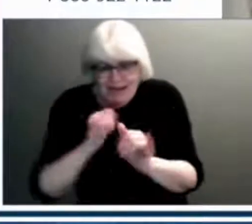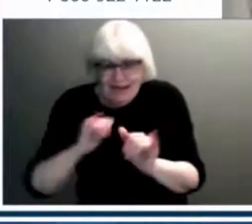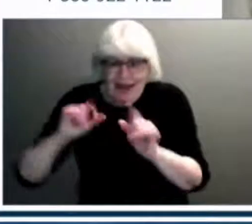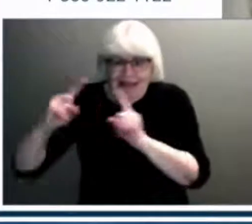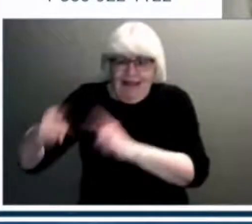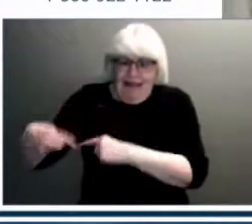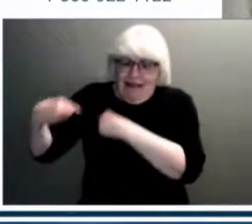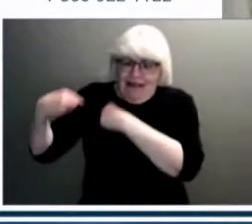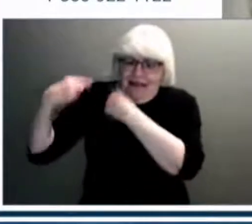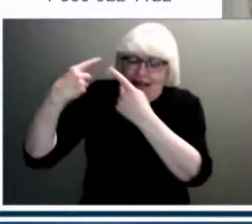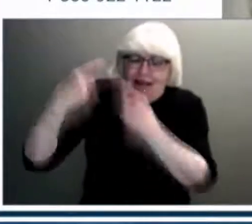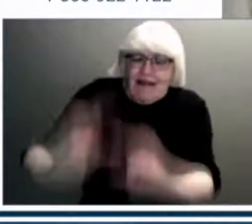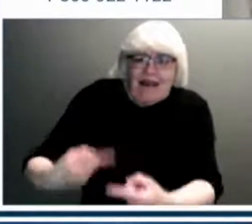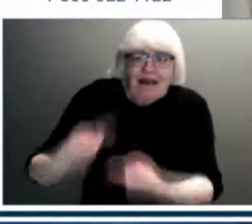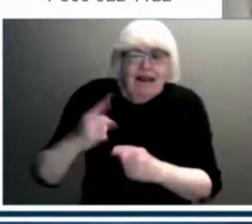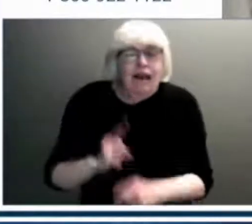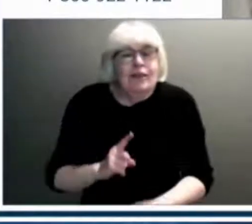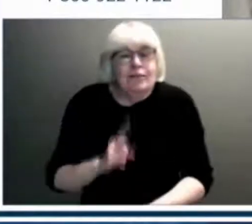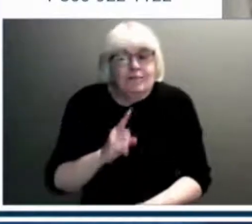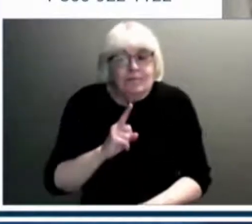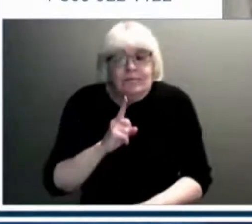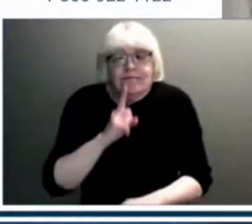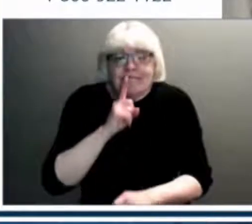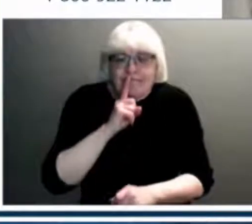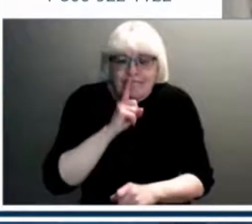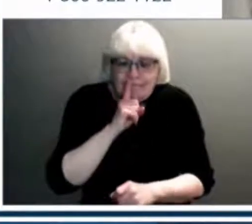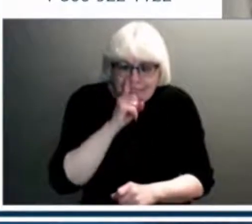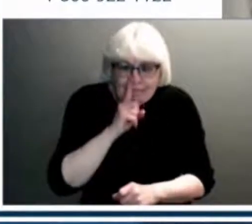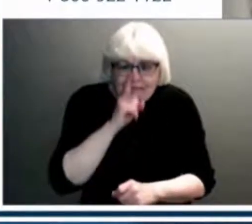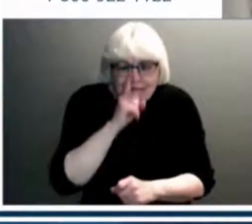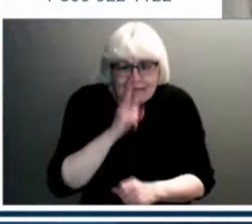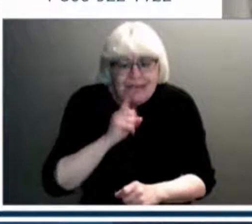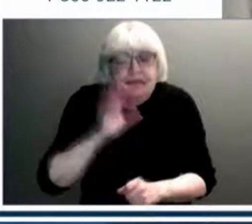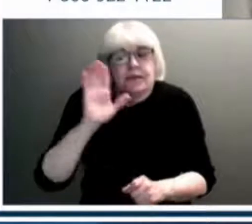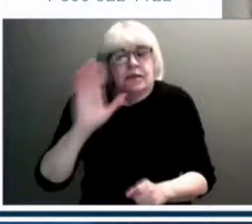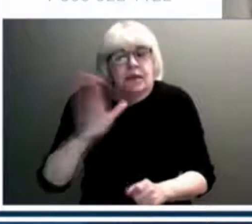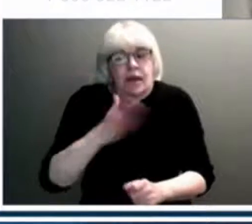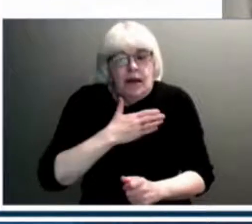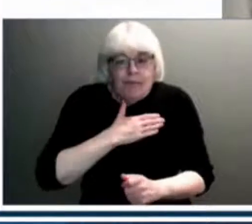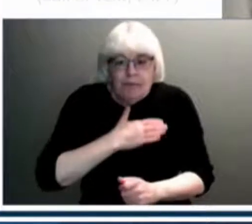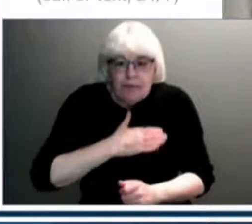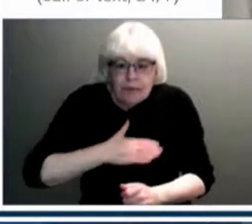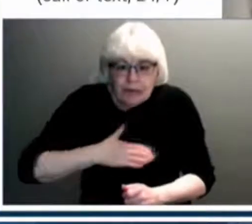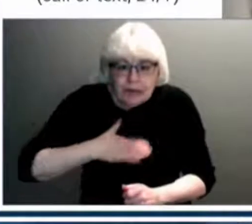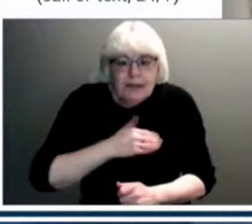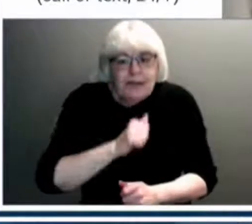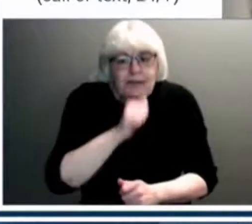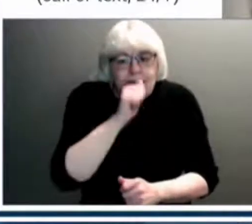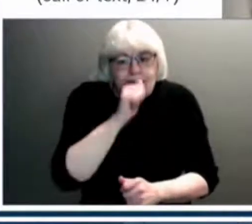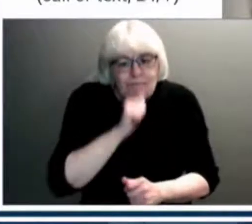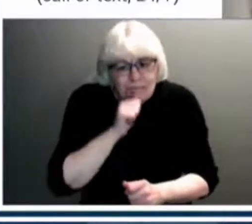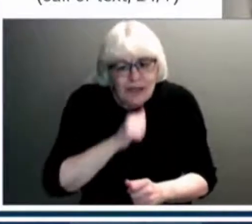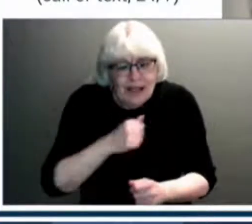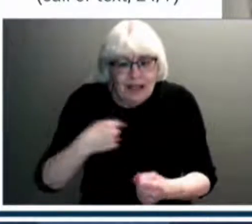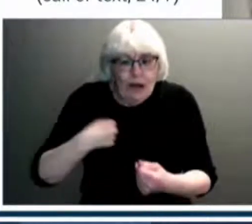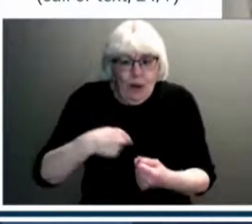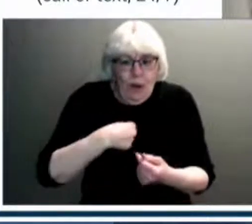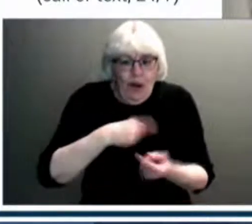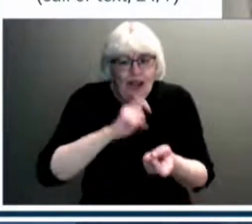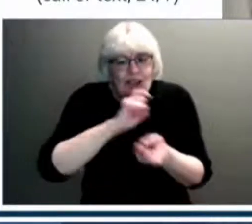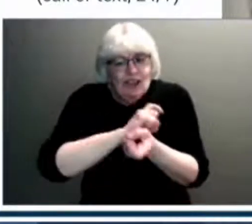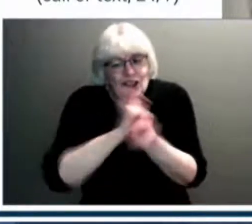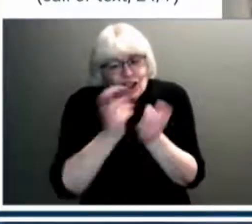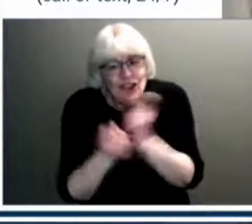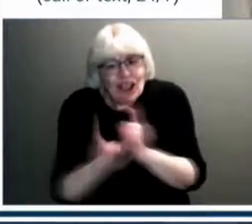just ask Nova Scotians, please bear with us on the changes to the testing. Change is hard, but it's time to change